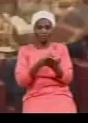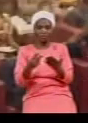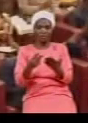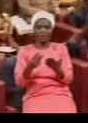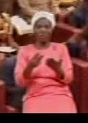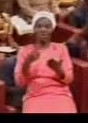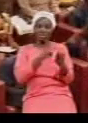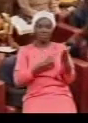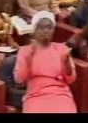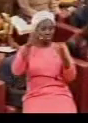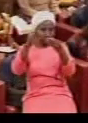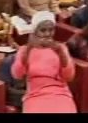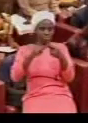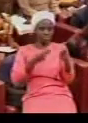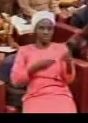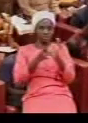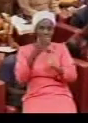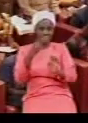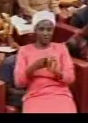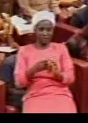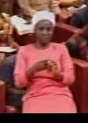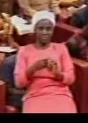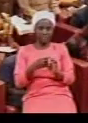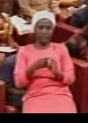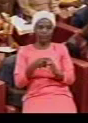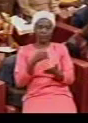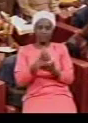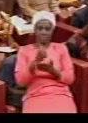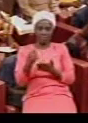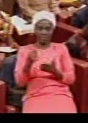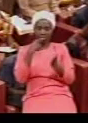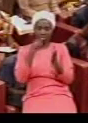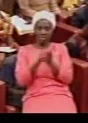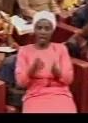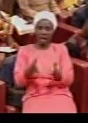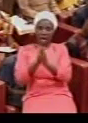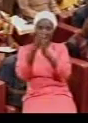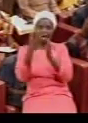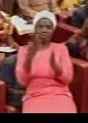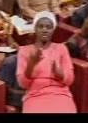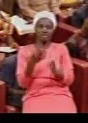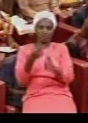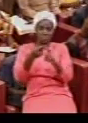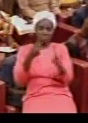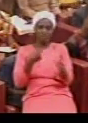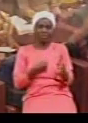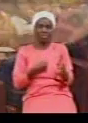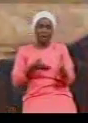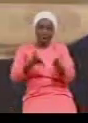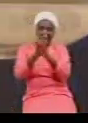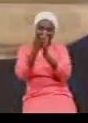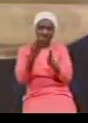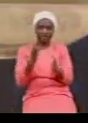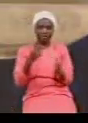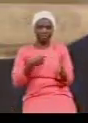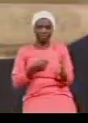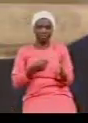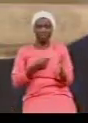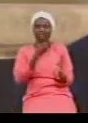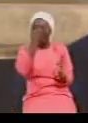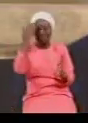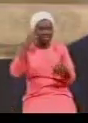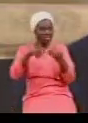us. Ask of me. Forget the devil. Ask of me. Forget the